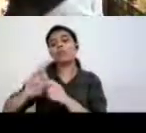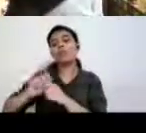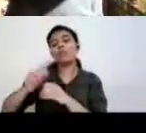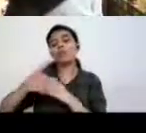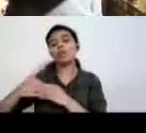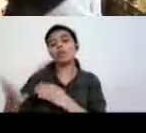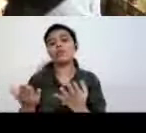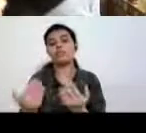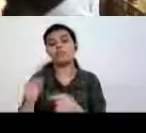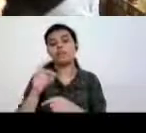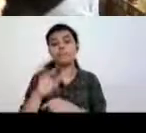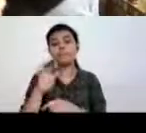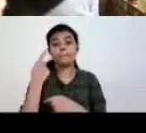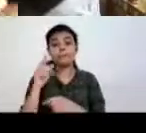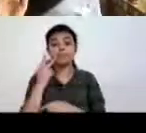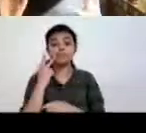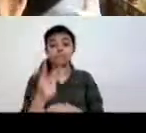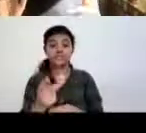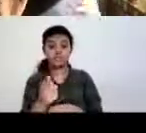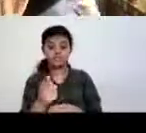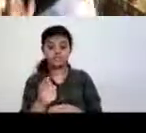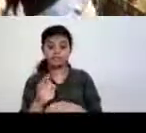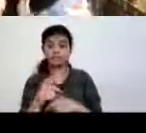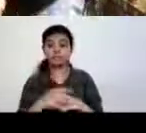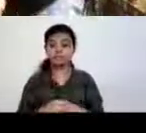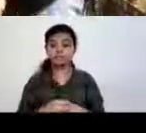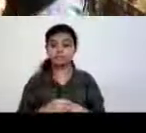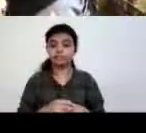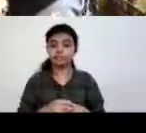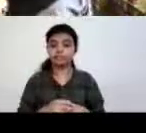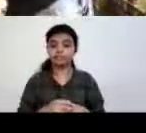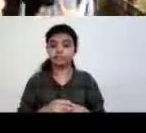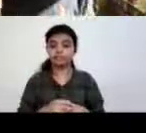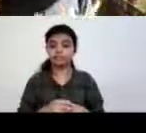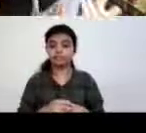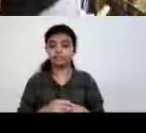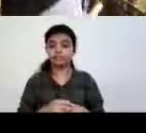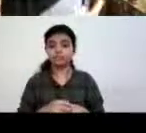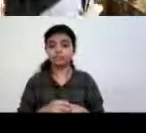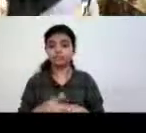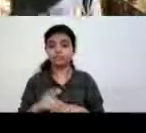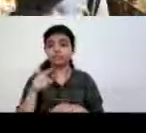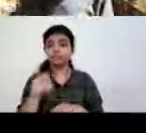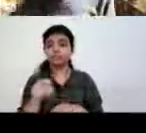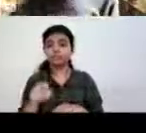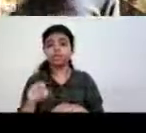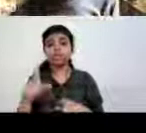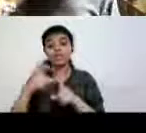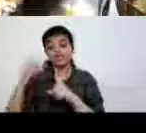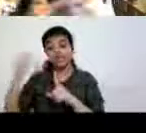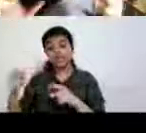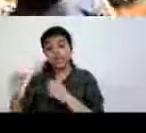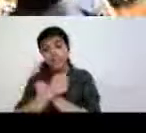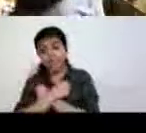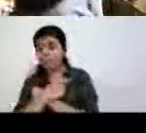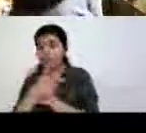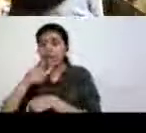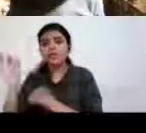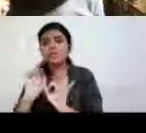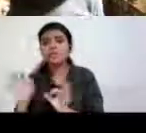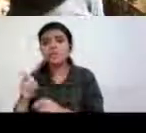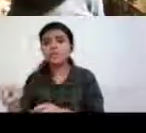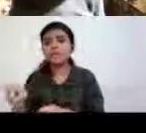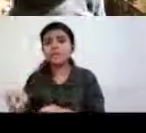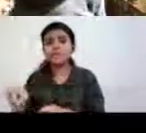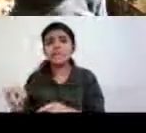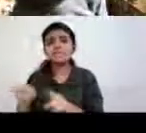the designer is not allowed to do what the designer loves to do. We are not talking about